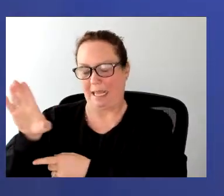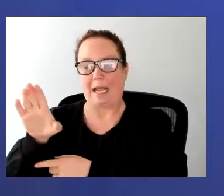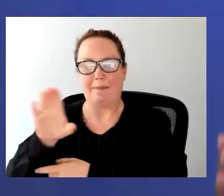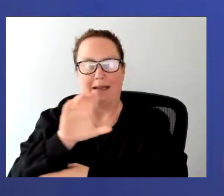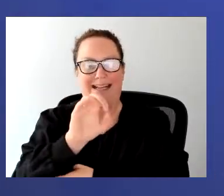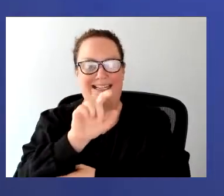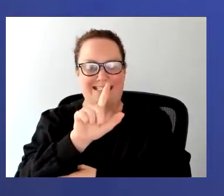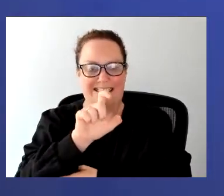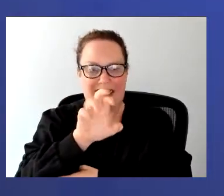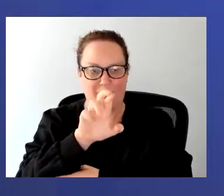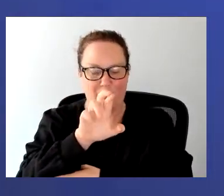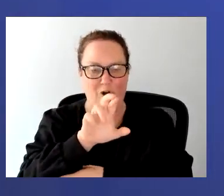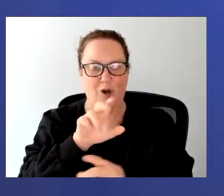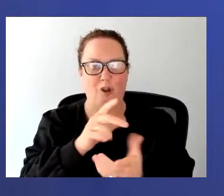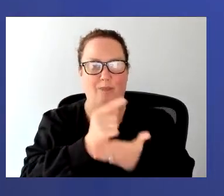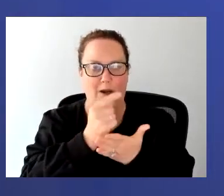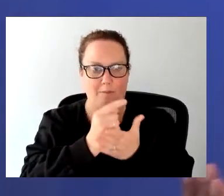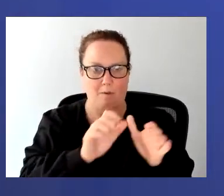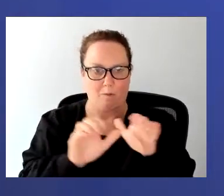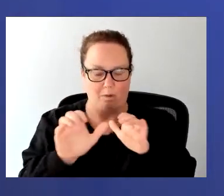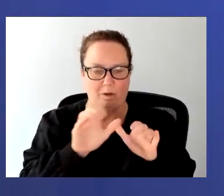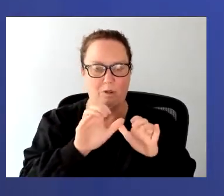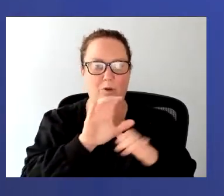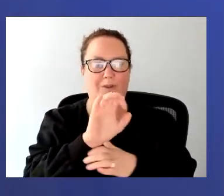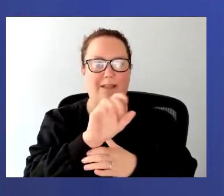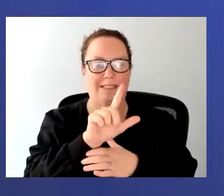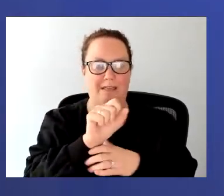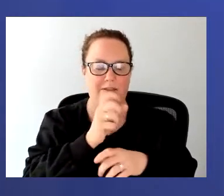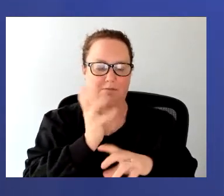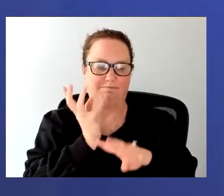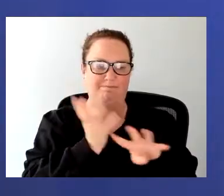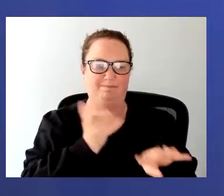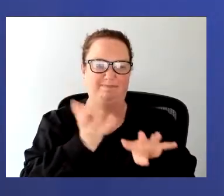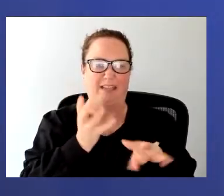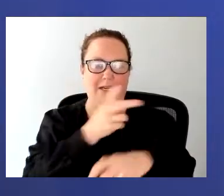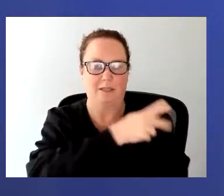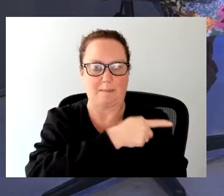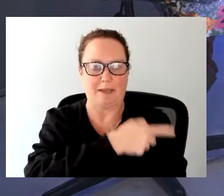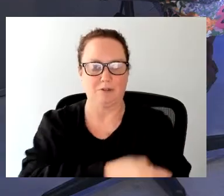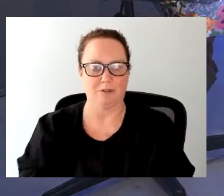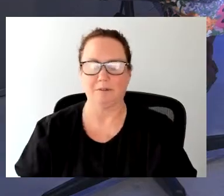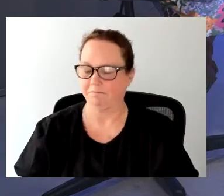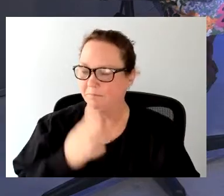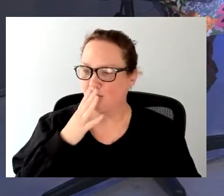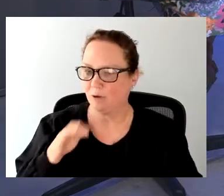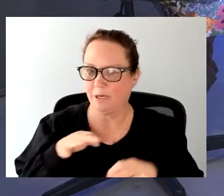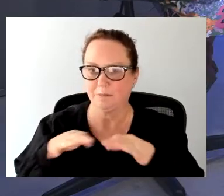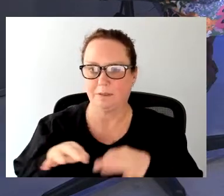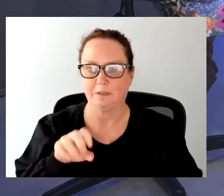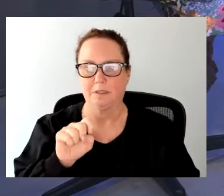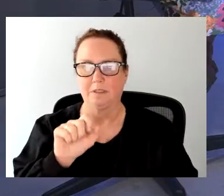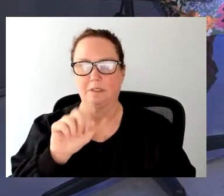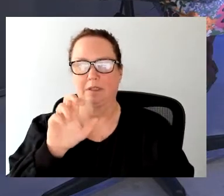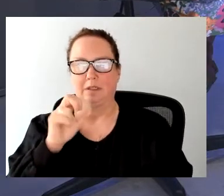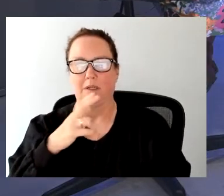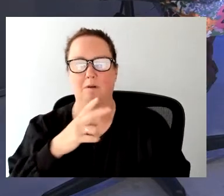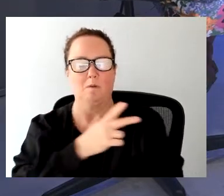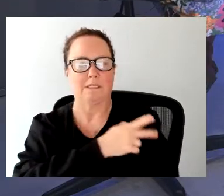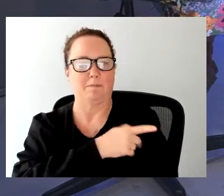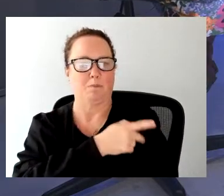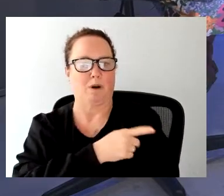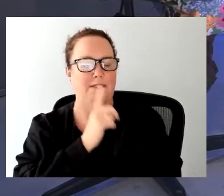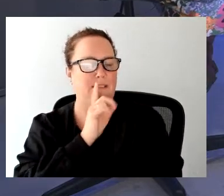we do to get the cells into the patient. Okay, that's a great explanation. Sarah, what is this process like for a